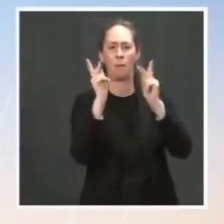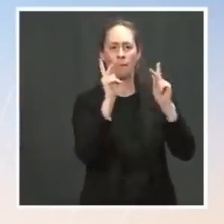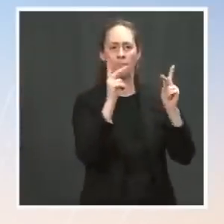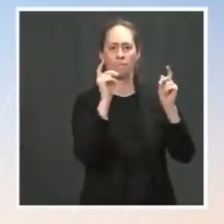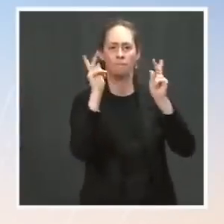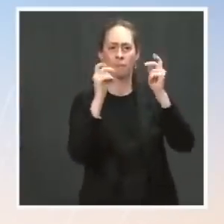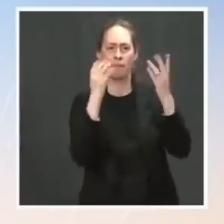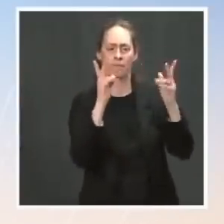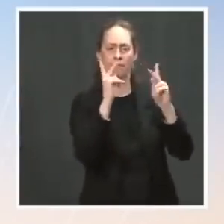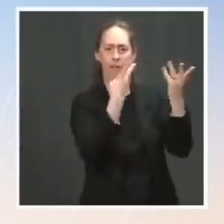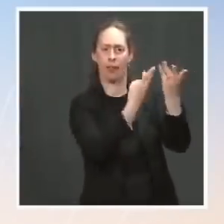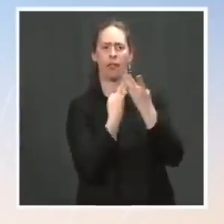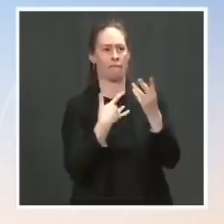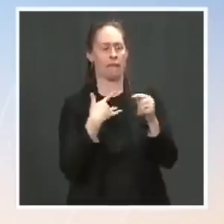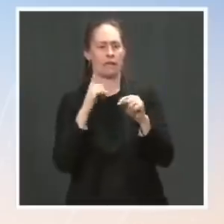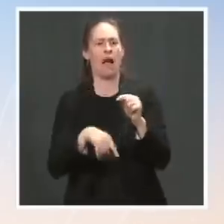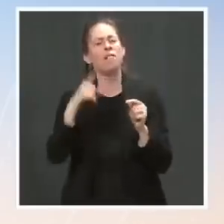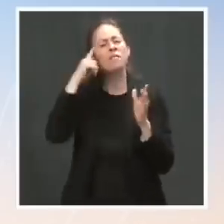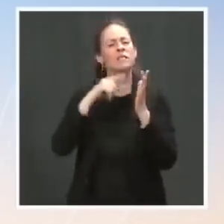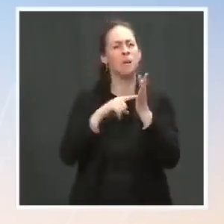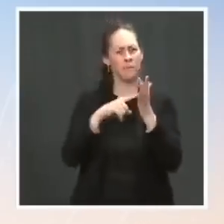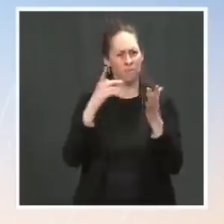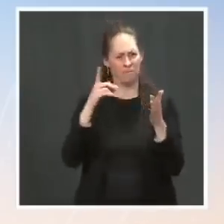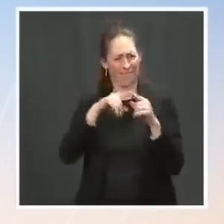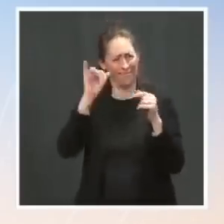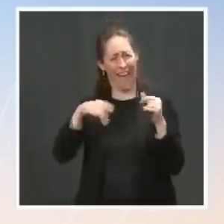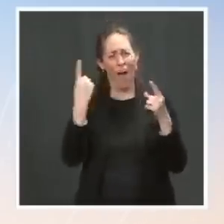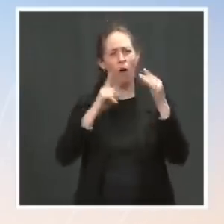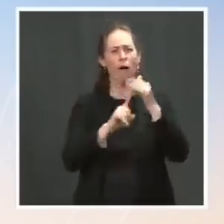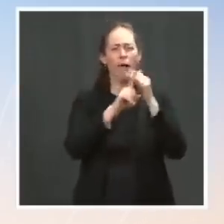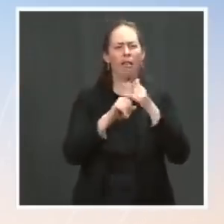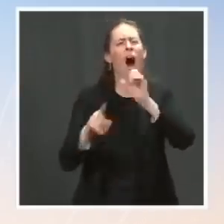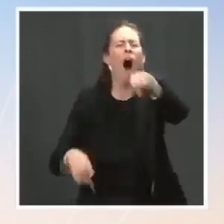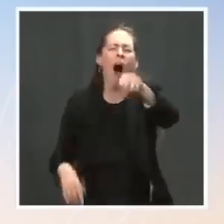or 2 days ago, that happens all the time. So Sure. this just sort of And he has underscores